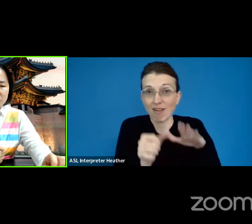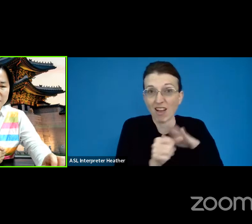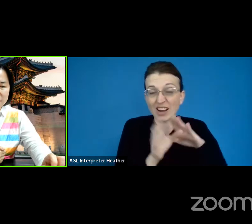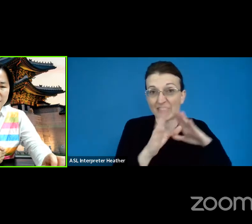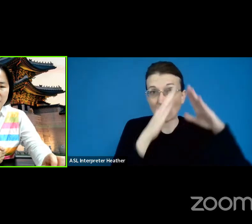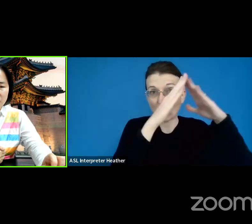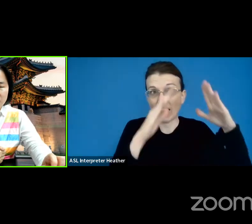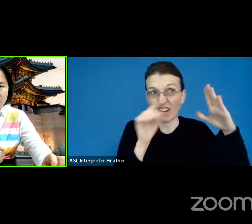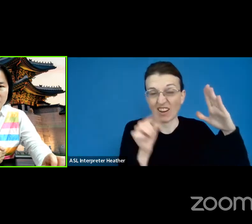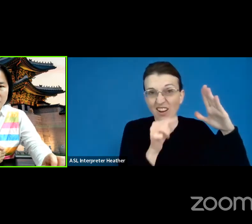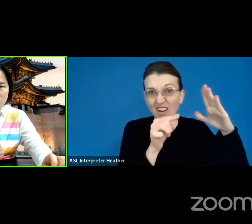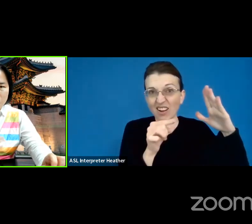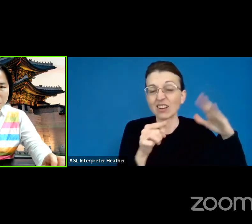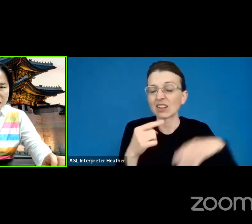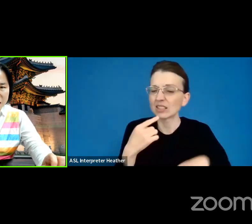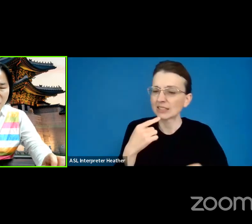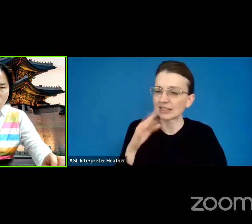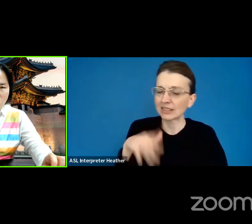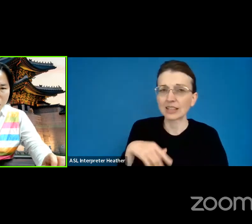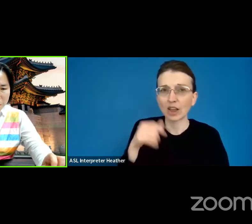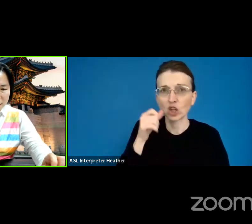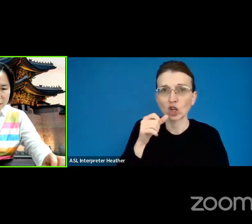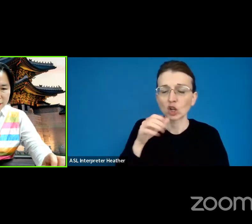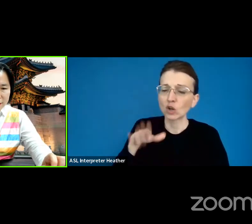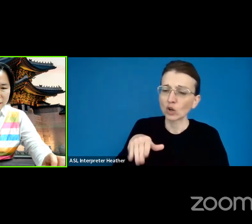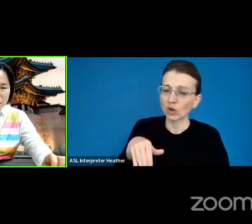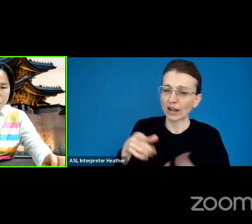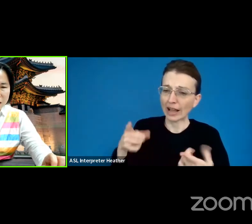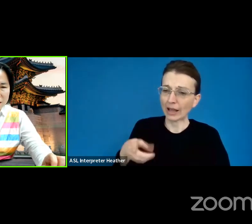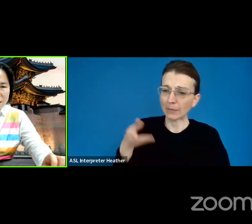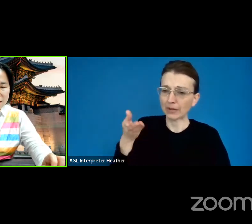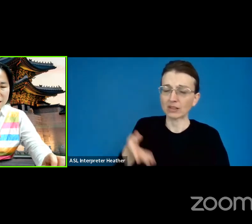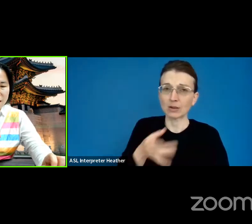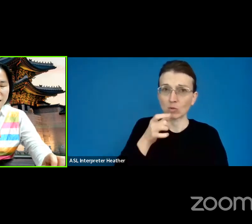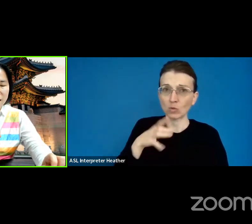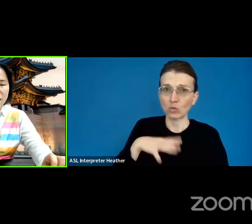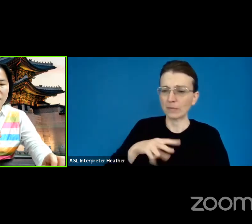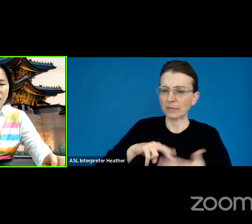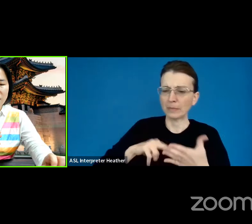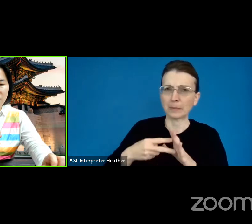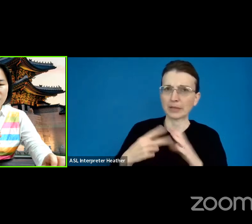the girl that being a woman means